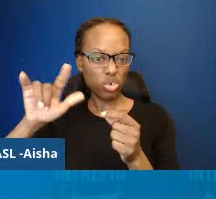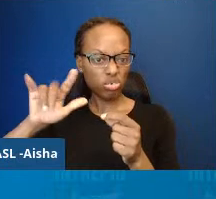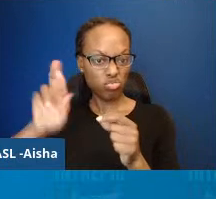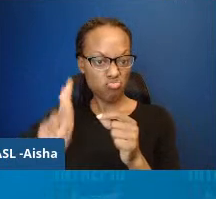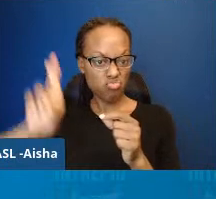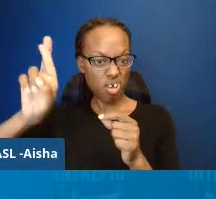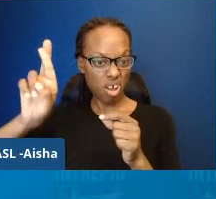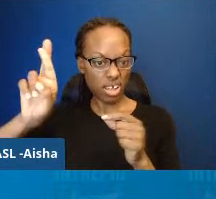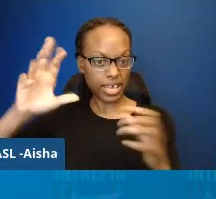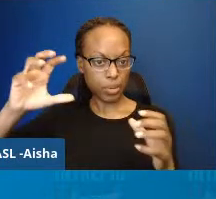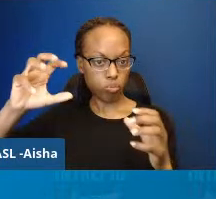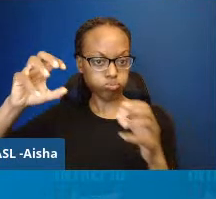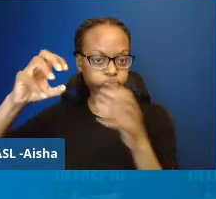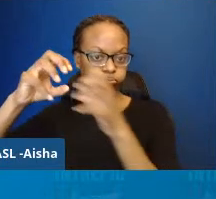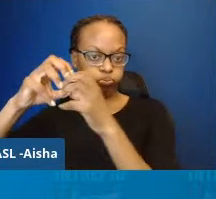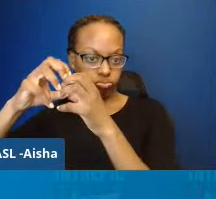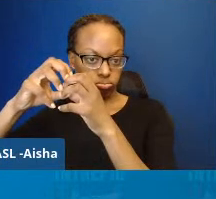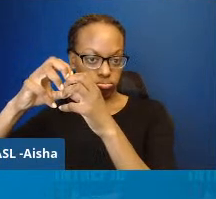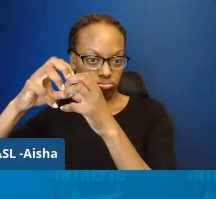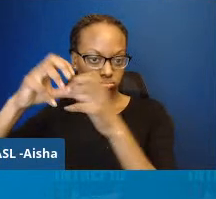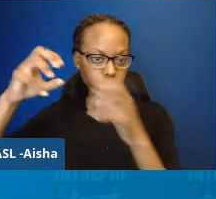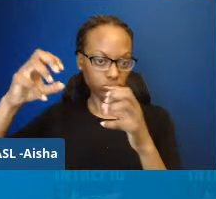his capsule. These 2 did.